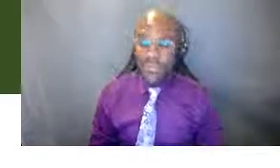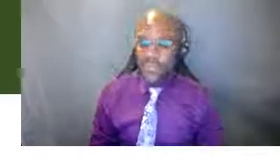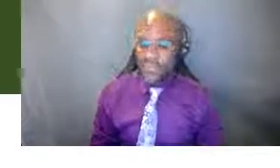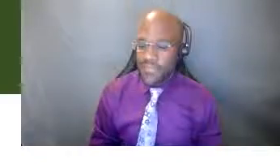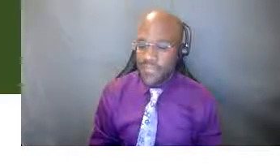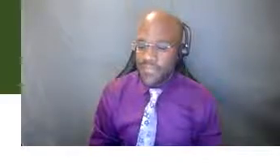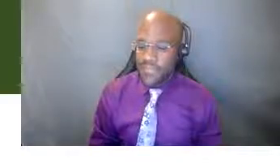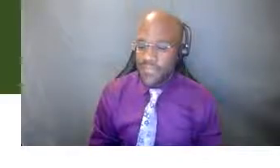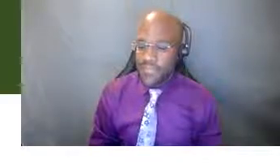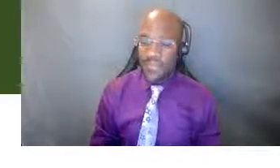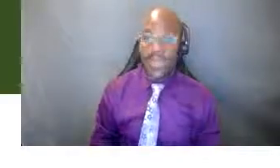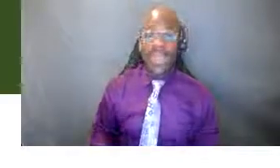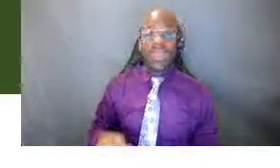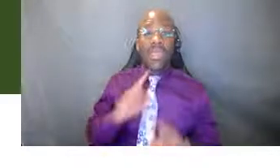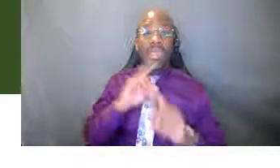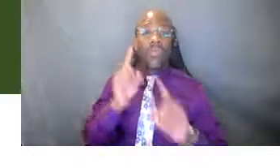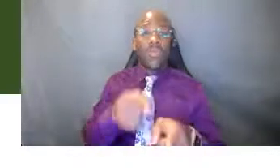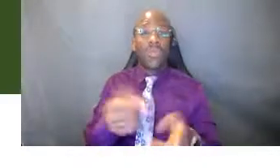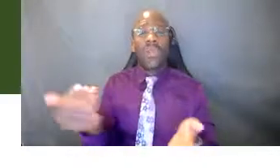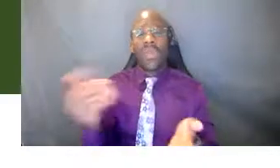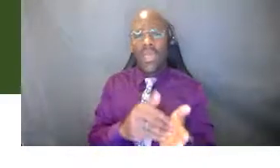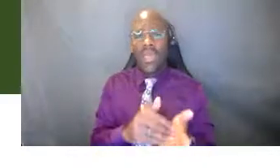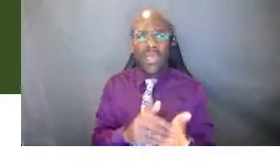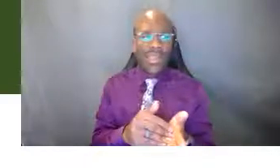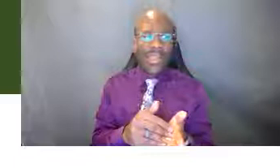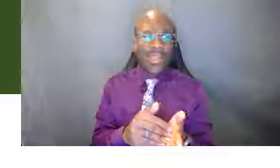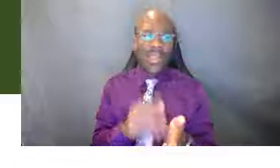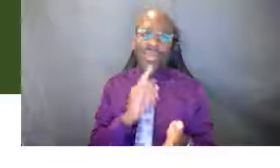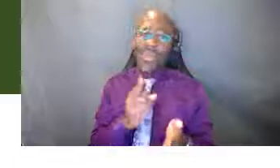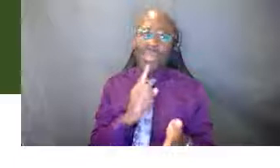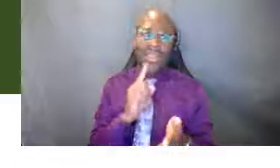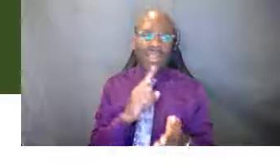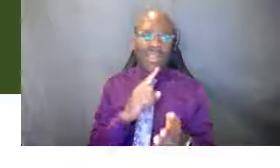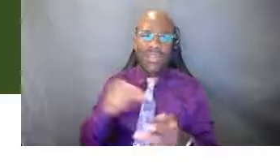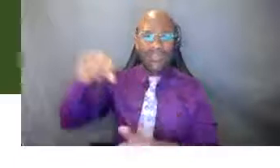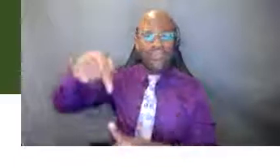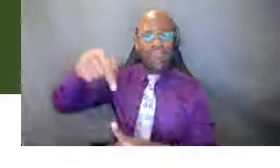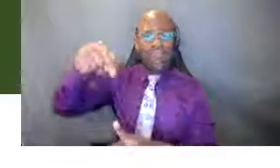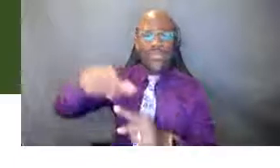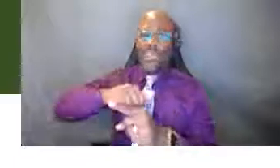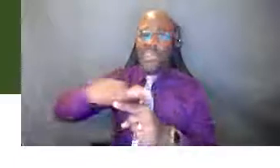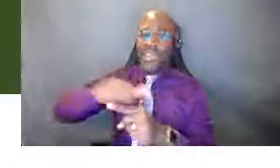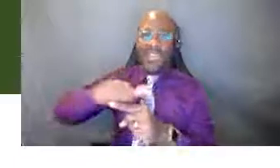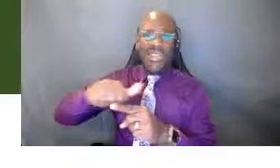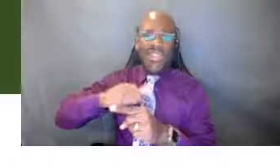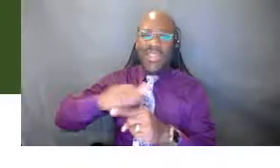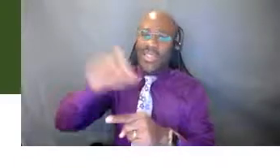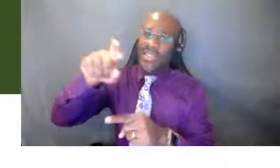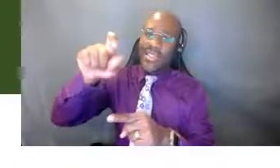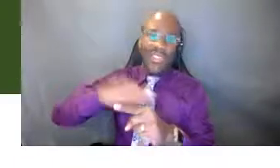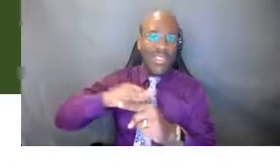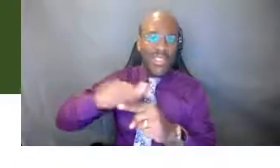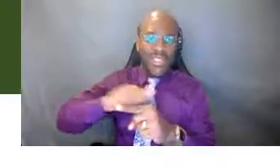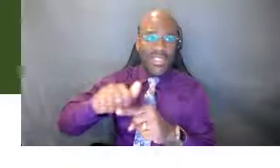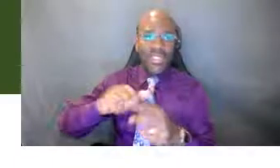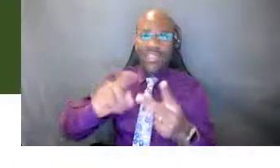again, I think it is a question of really training and having the money to